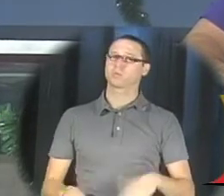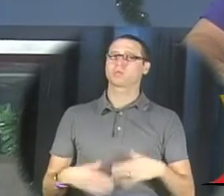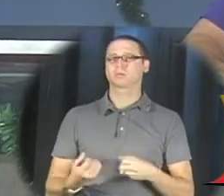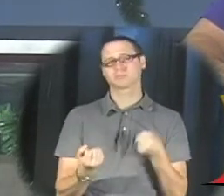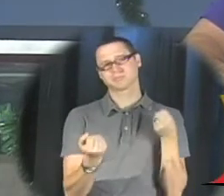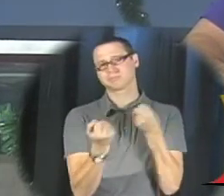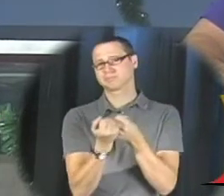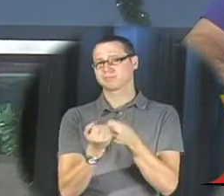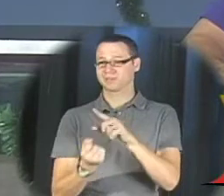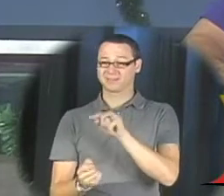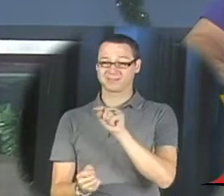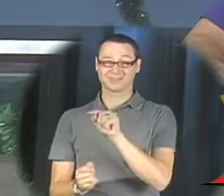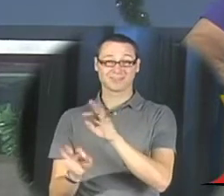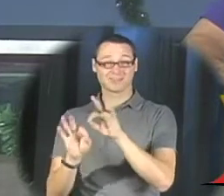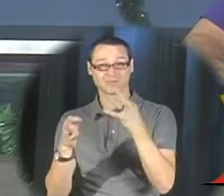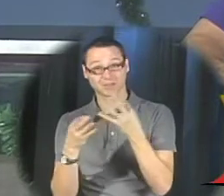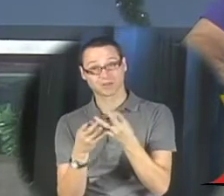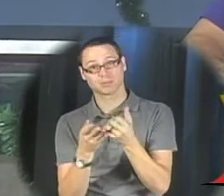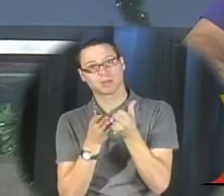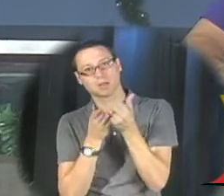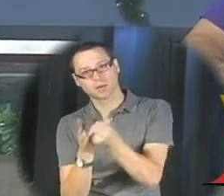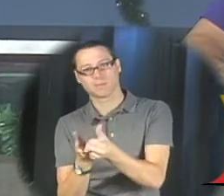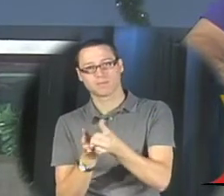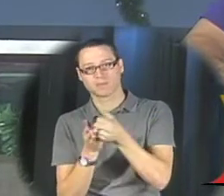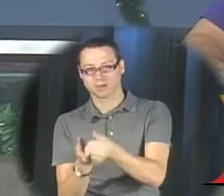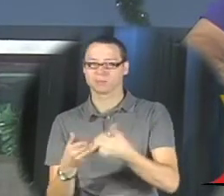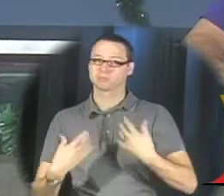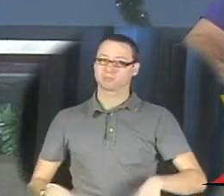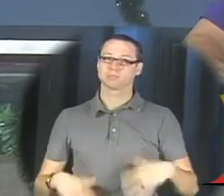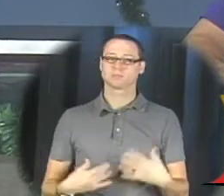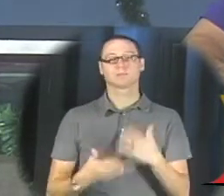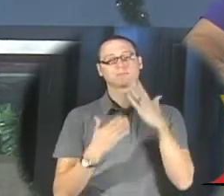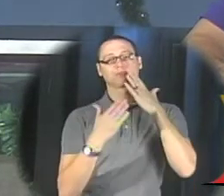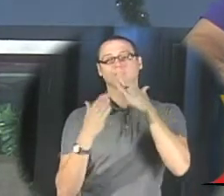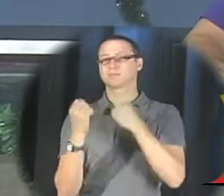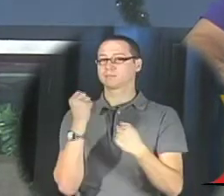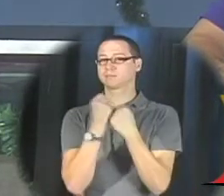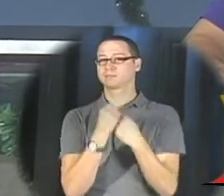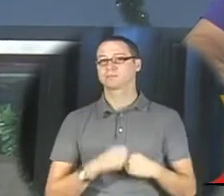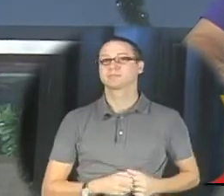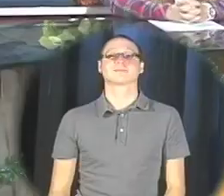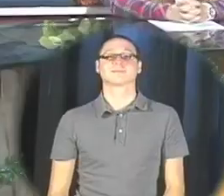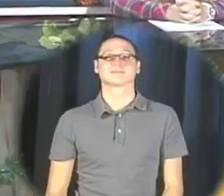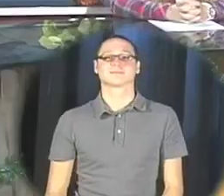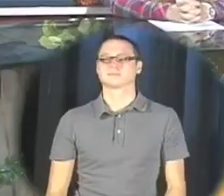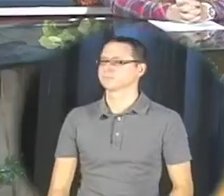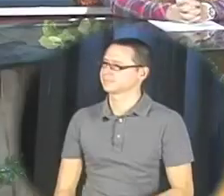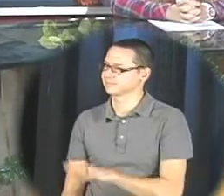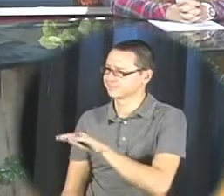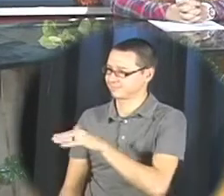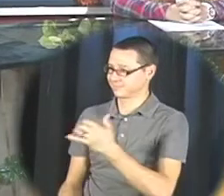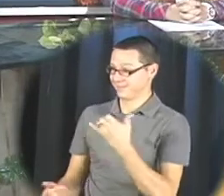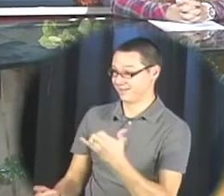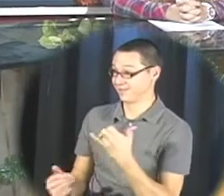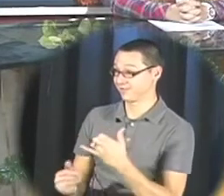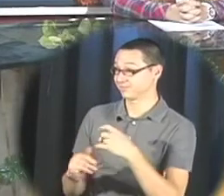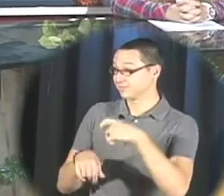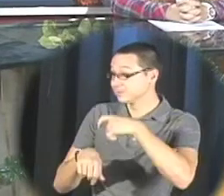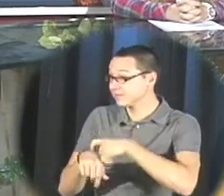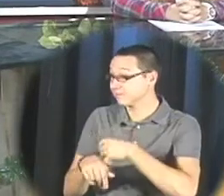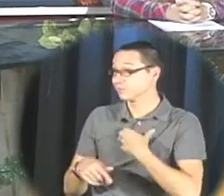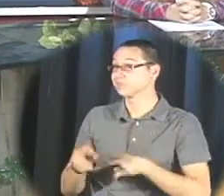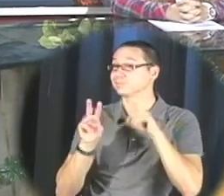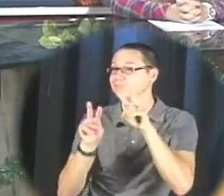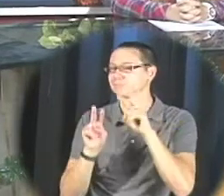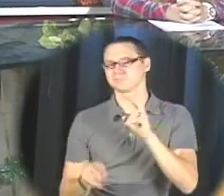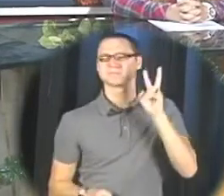provide a struggling family with a lifetime of opportunities. Thank you for your help. Did you realize it is the season of wishes? Let's